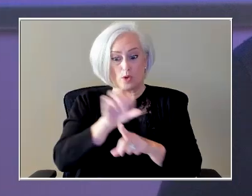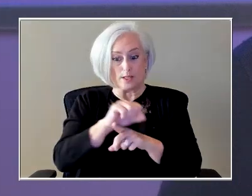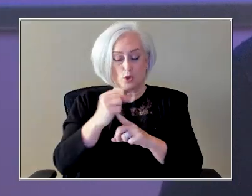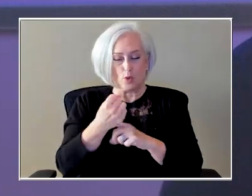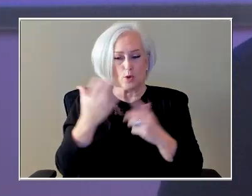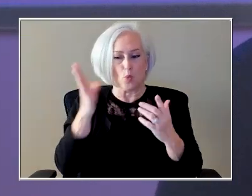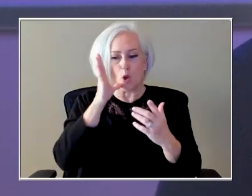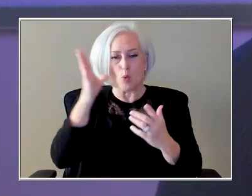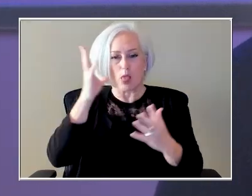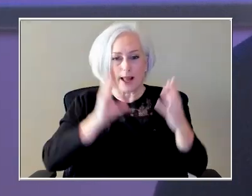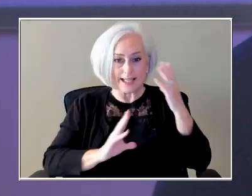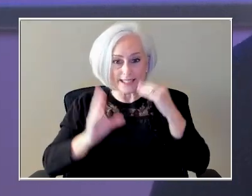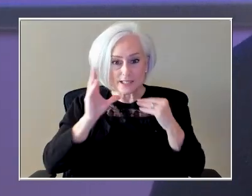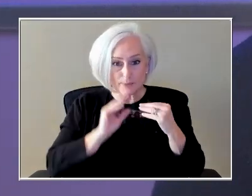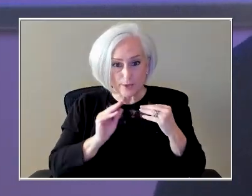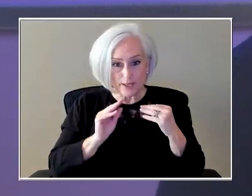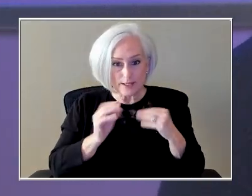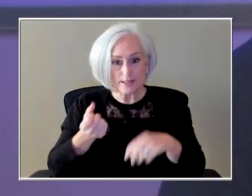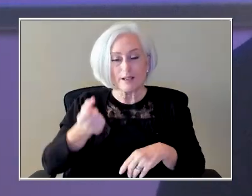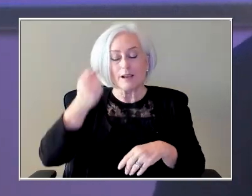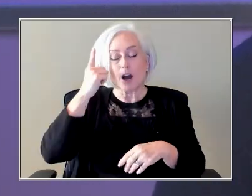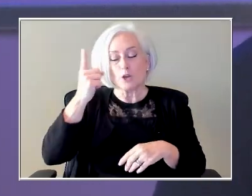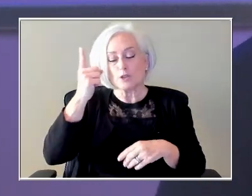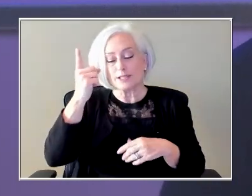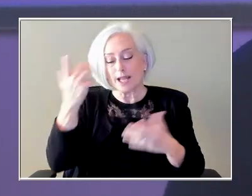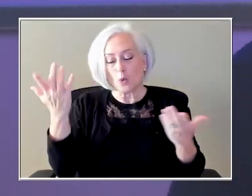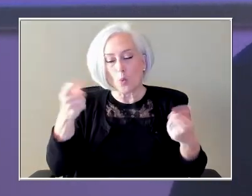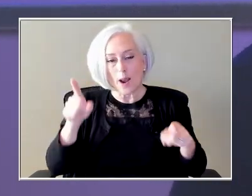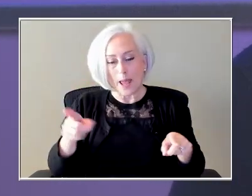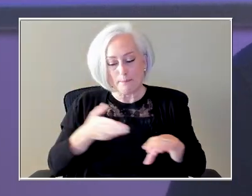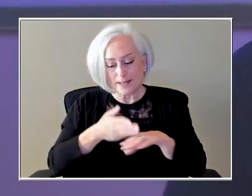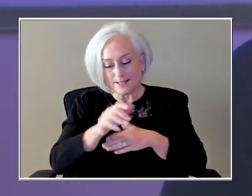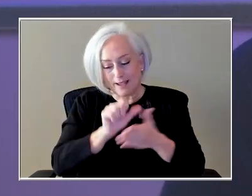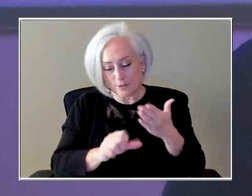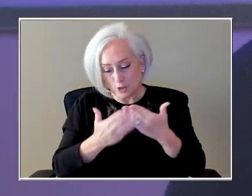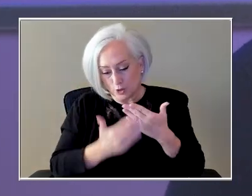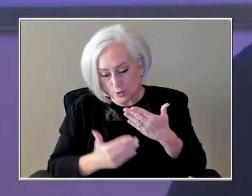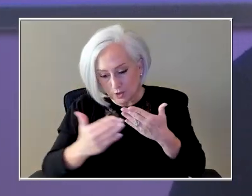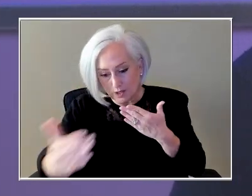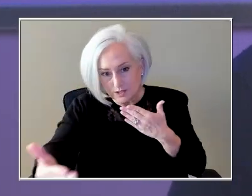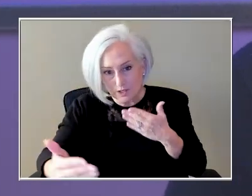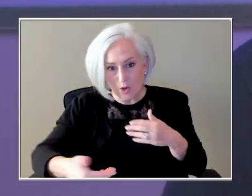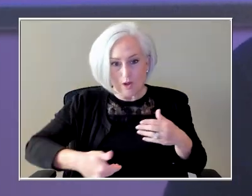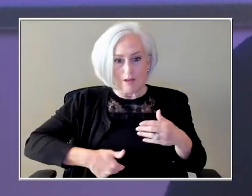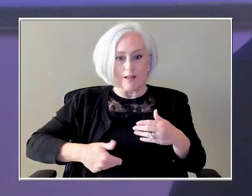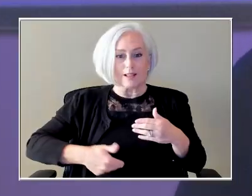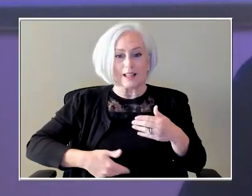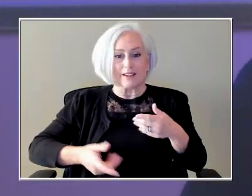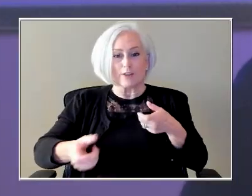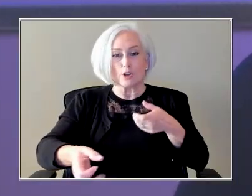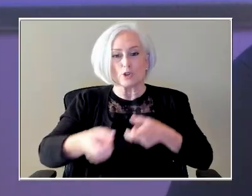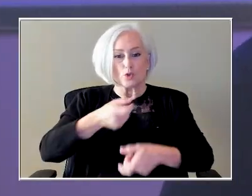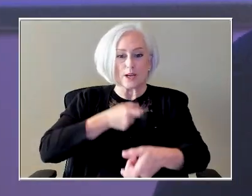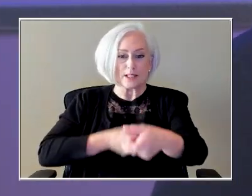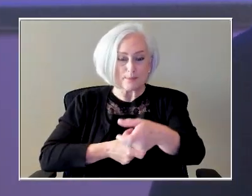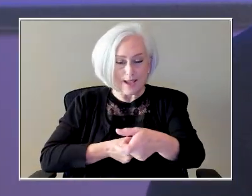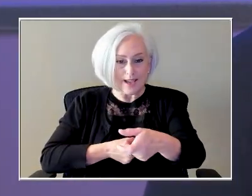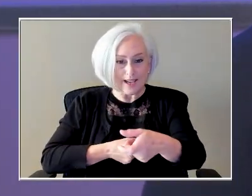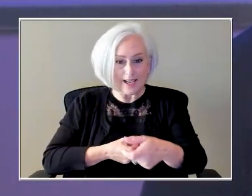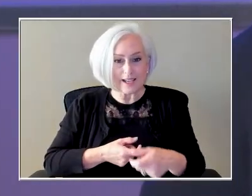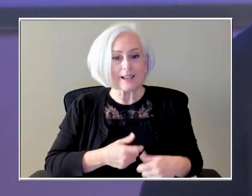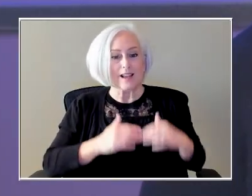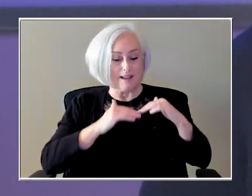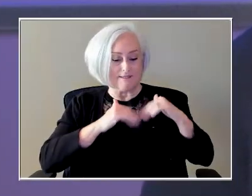the long-term aspects, because with the liver transplant, aortic root replacement, pacemaker, mechanical valve, this